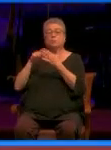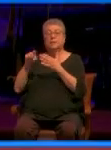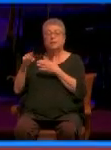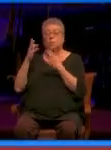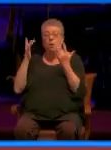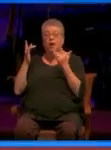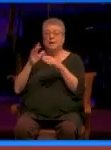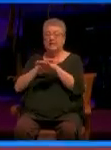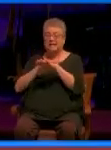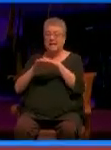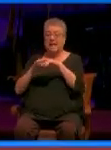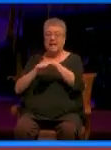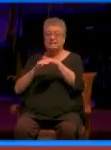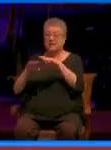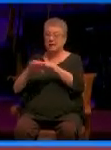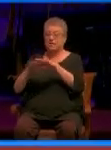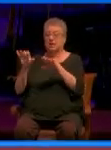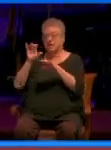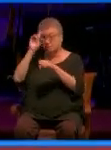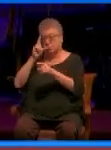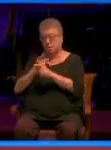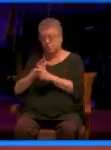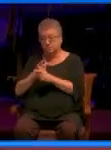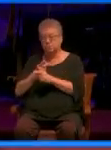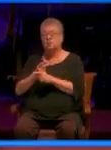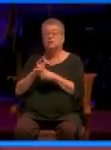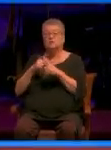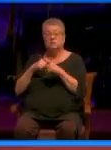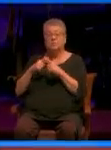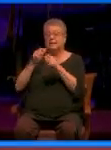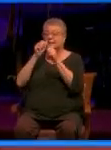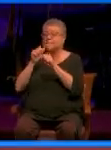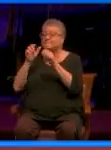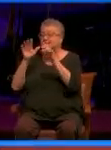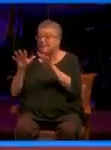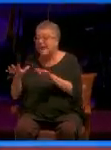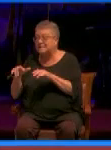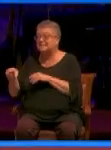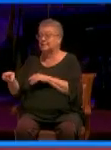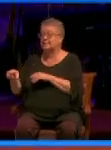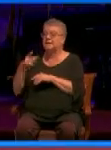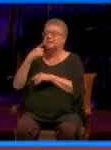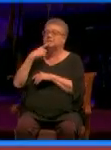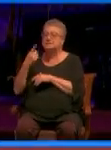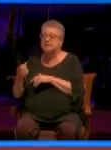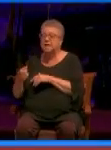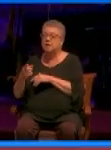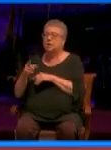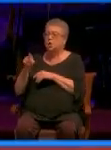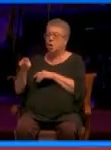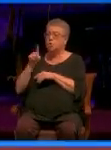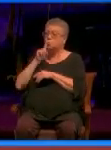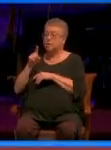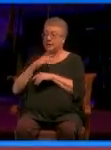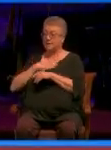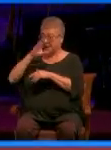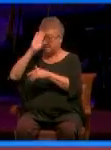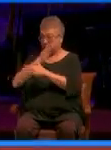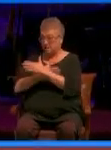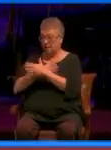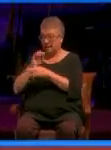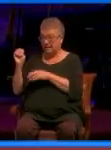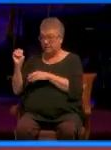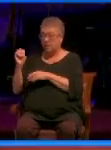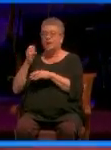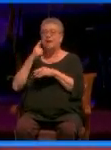his hands were hairy like his brother Esau's hands. So he blessed him. He said, are you really my son Esau? And